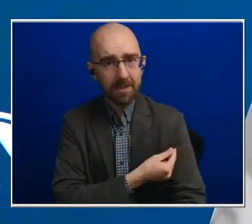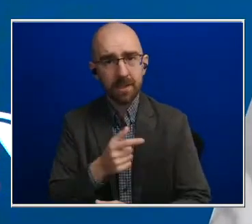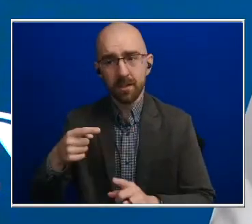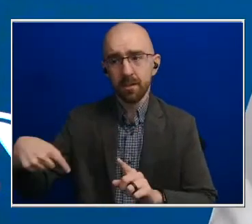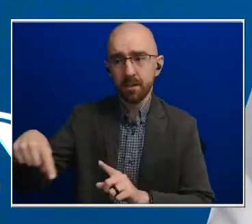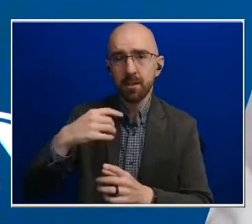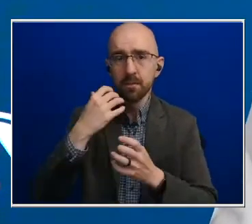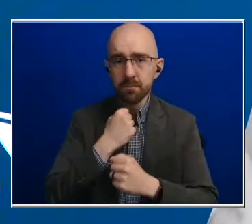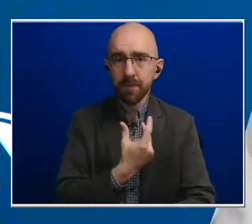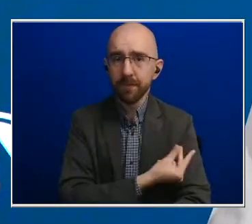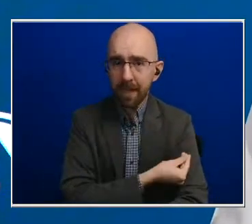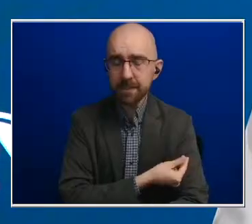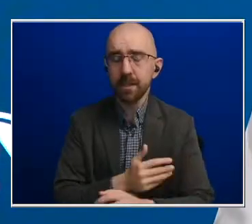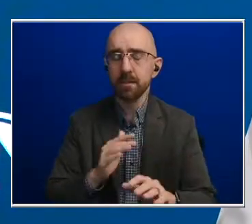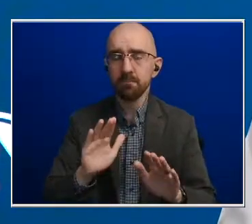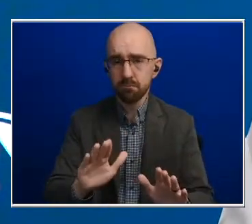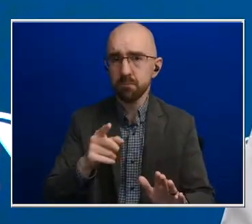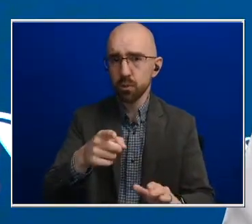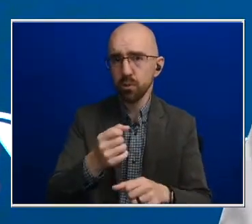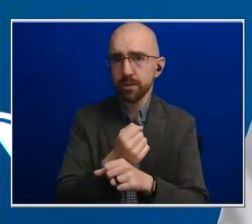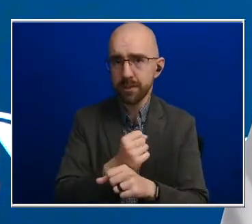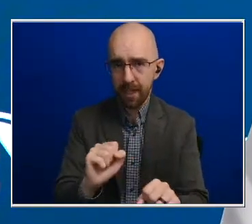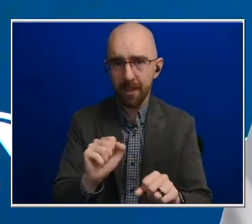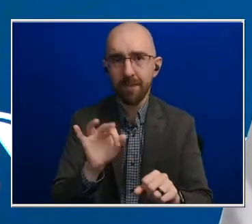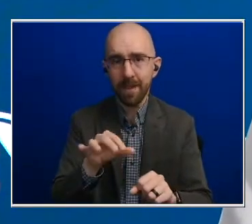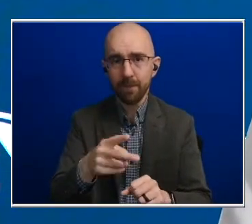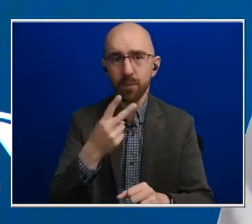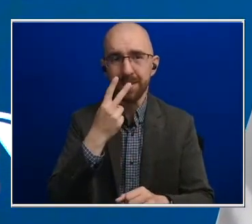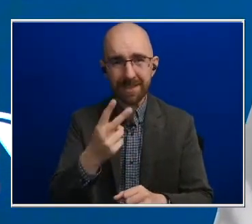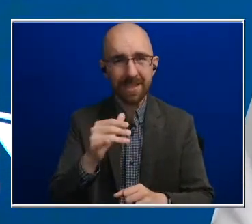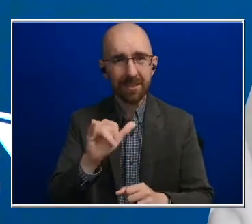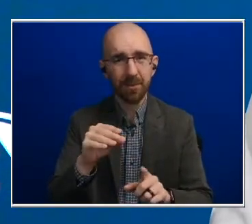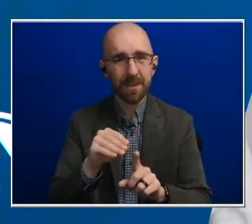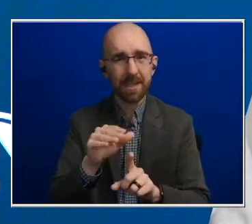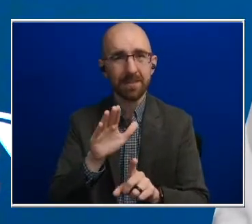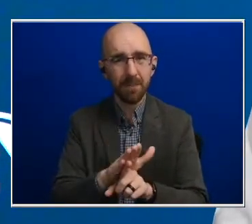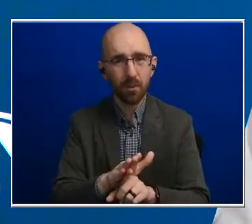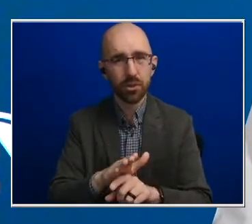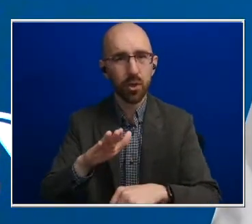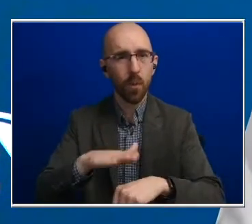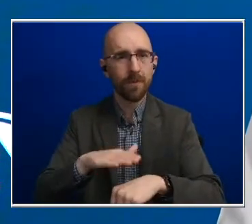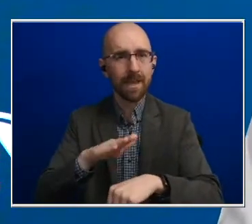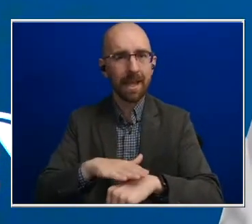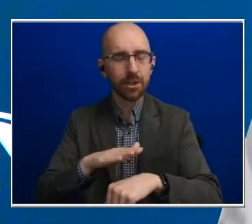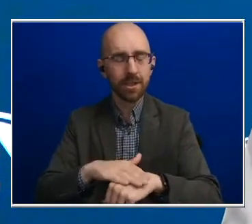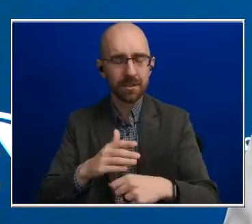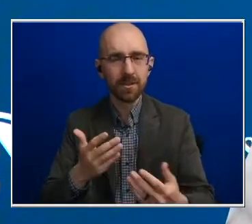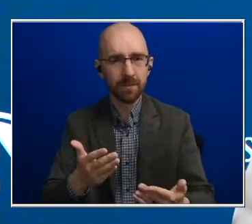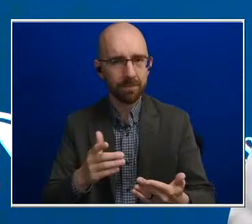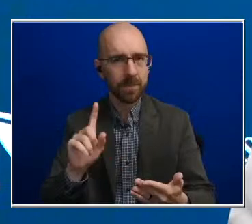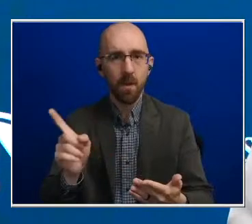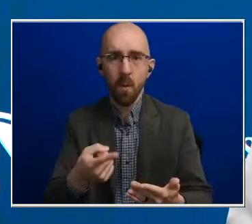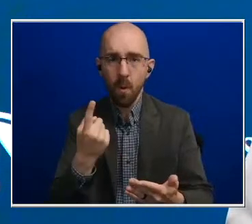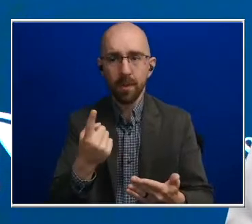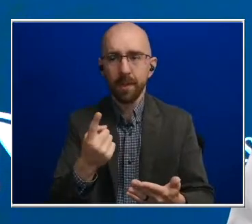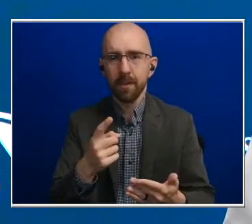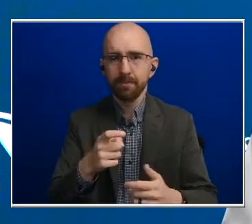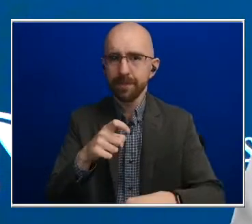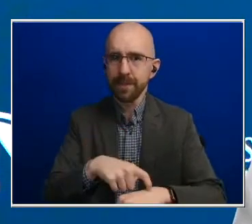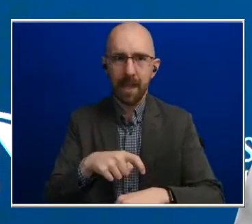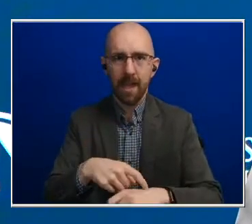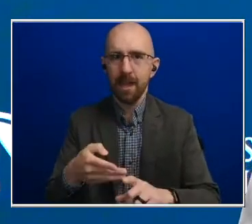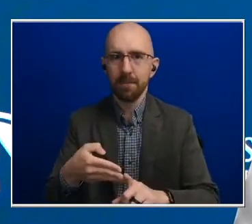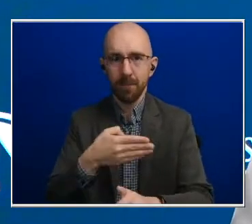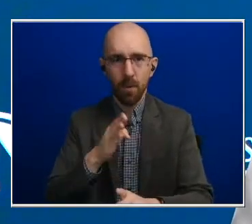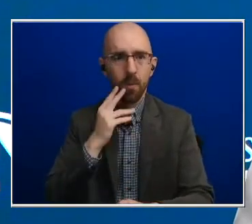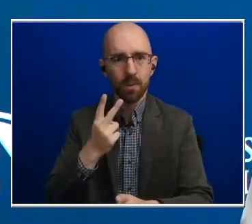that you are safe if you do see those exposure notifications. It is only a matter of time before we will see those in other